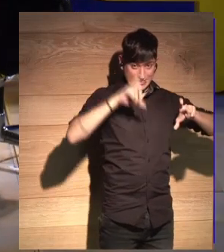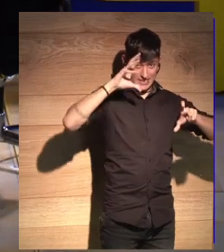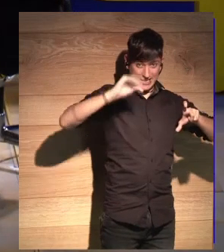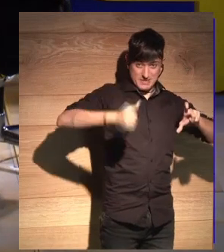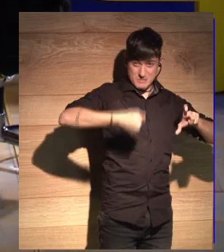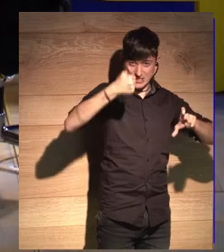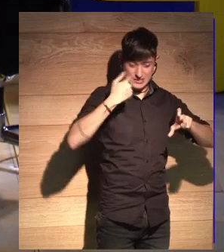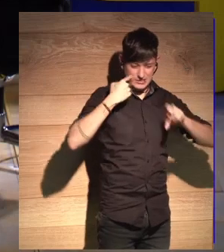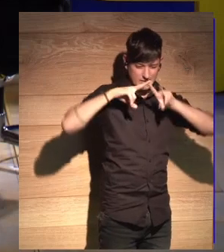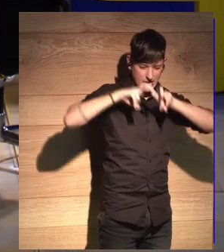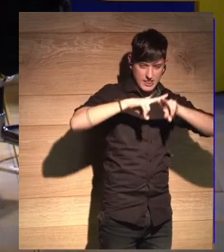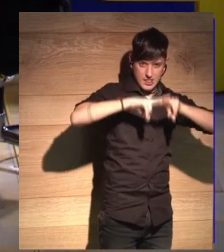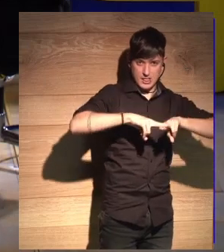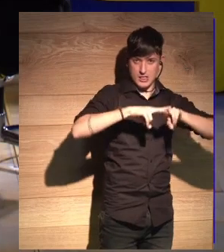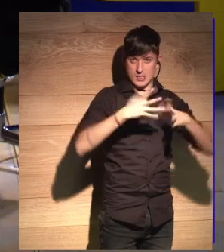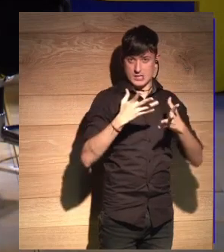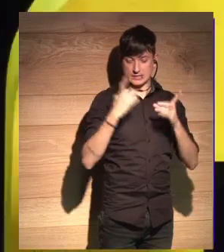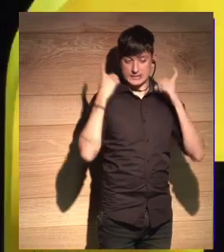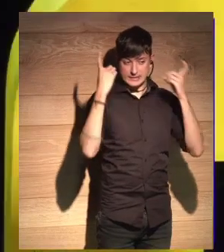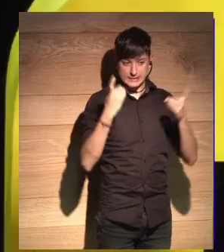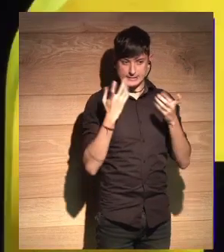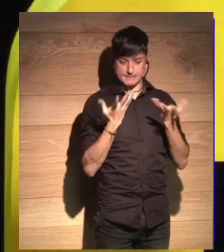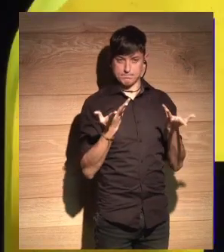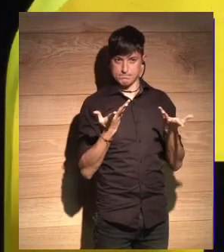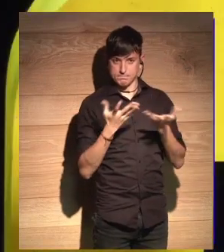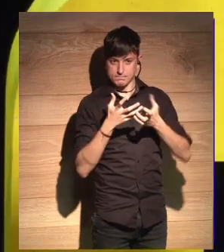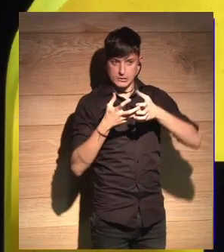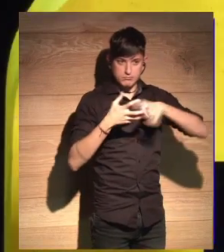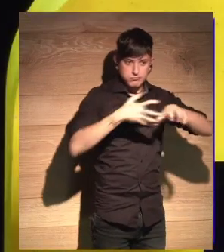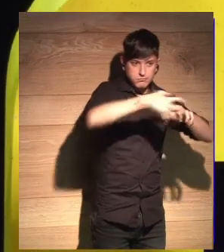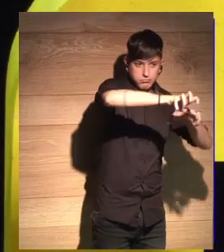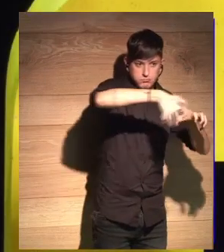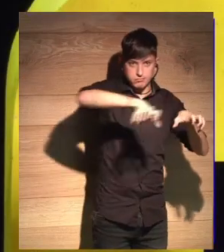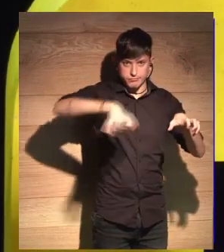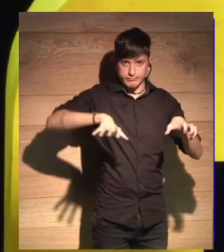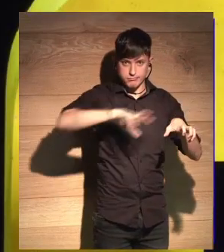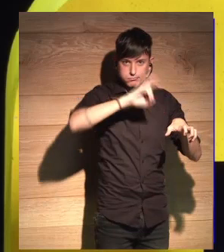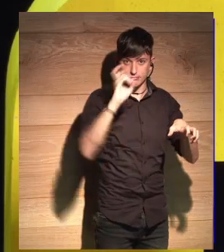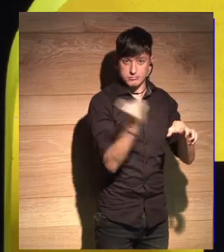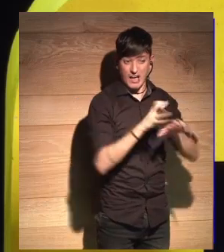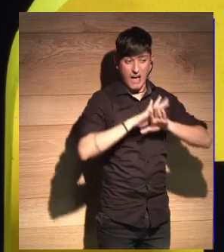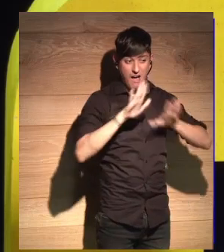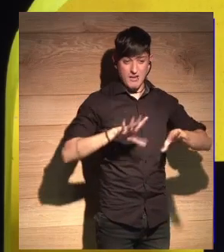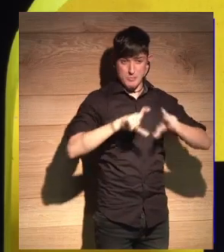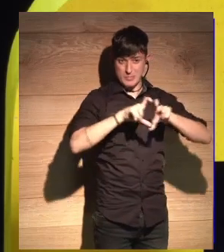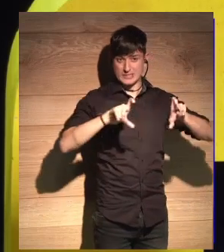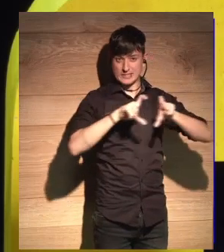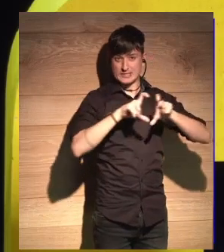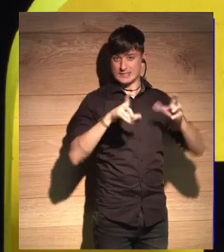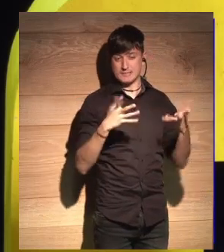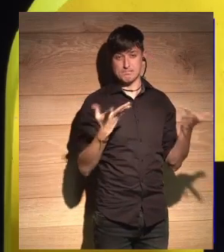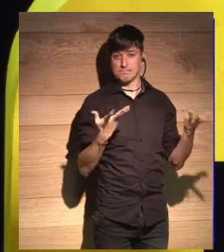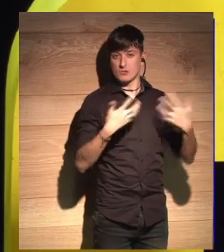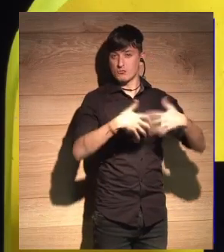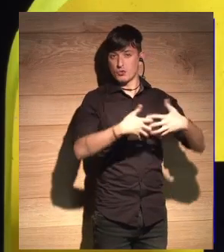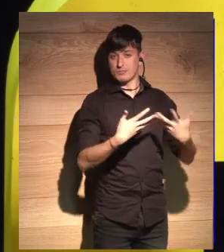and they're trying to diversify. But a lot of companies are just acting out of panic, saying we must have AI on blockchain or whatever. And